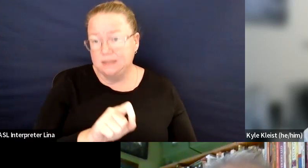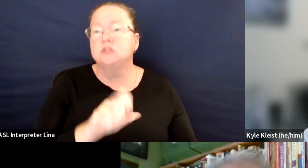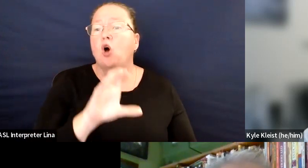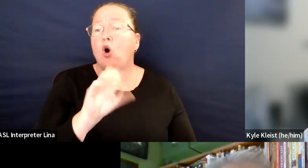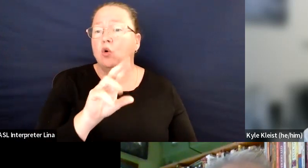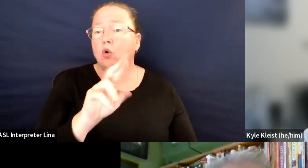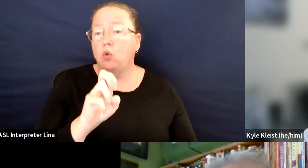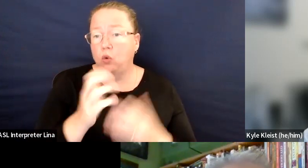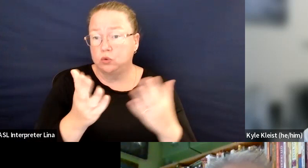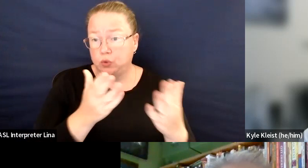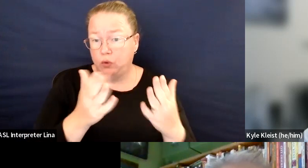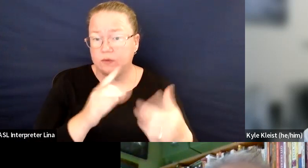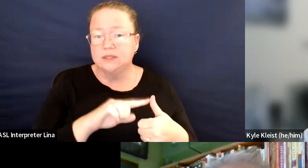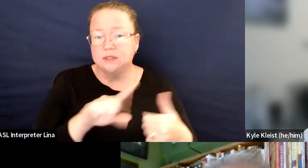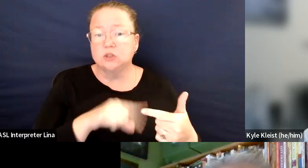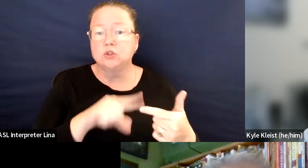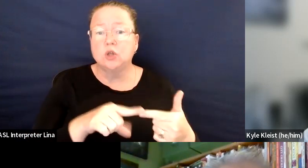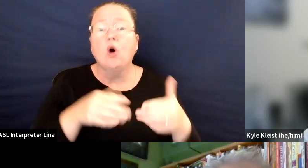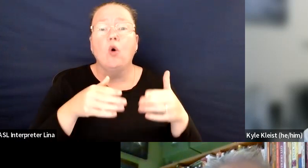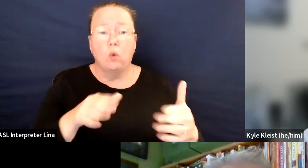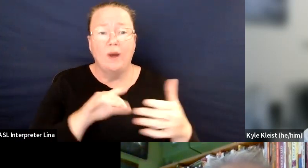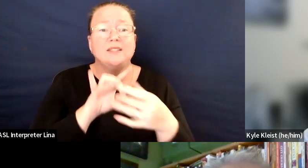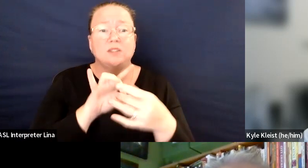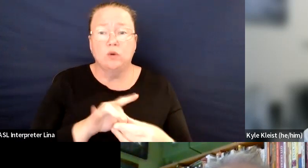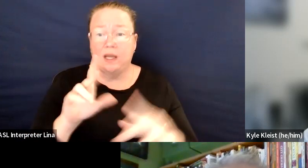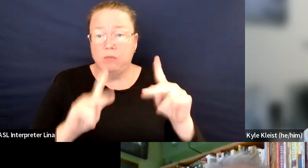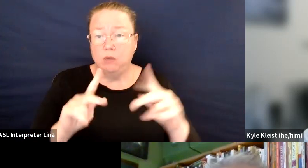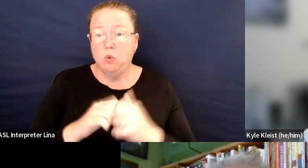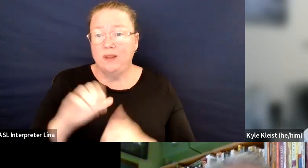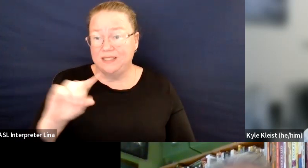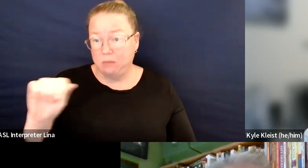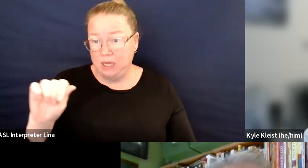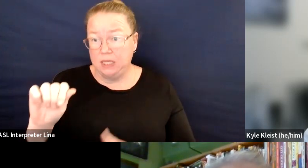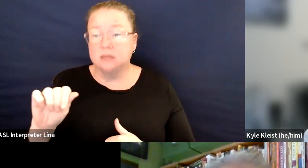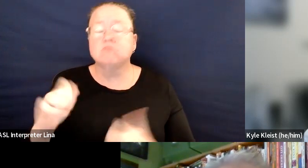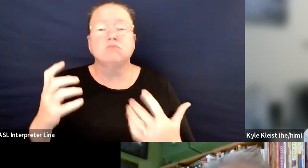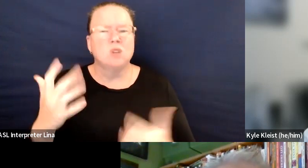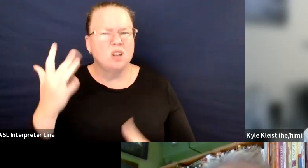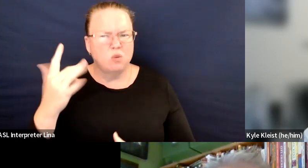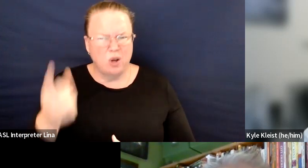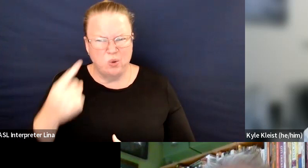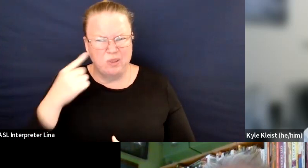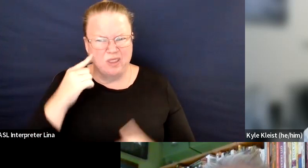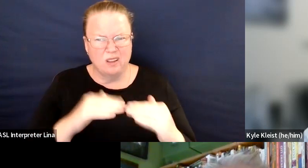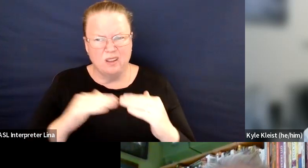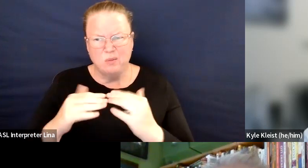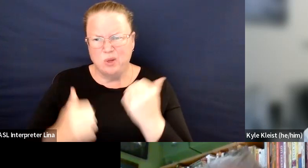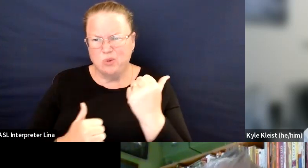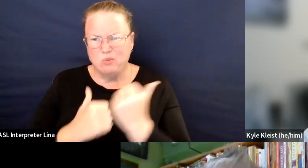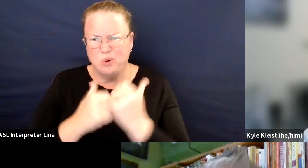service. It's a way to connect persons with disabilities. So why do you think that peer support